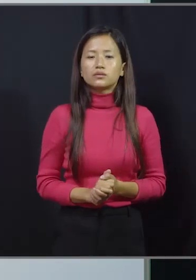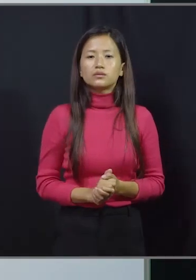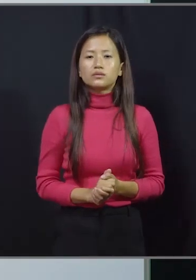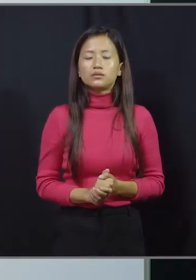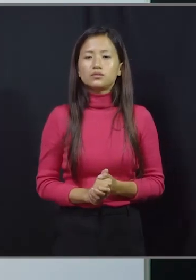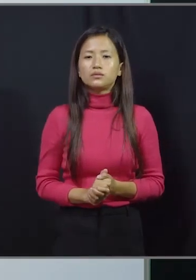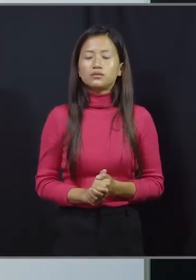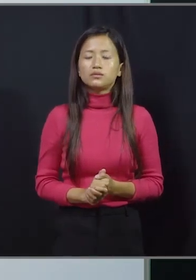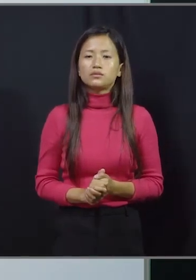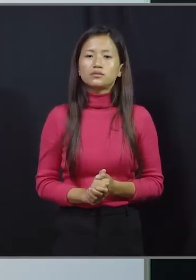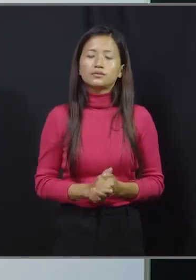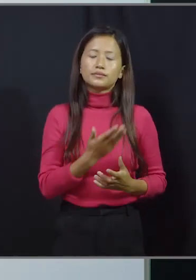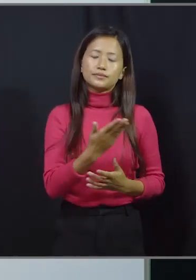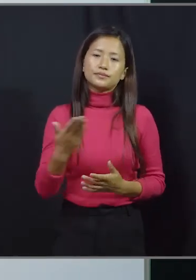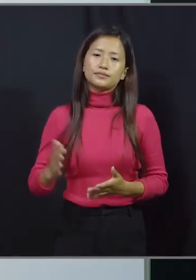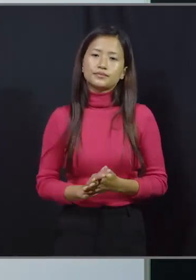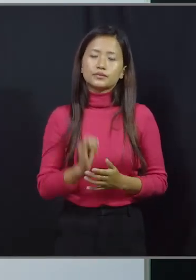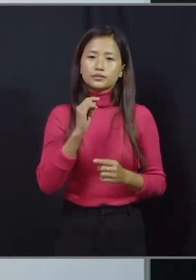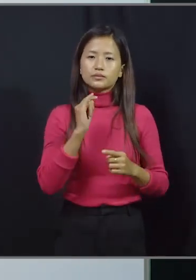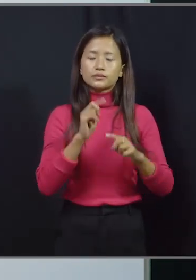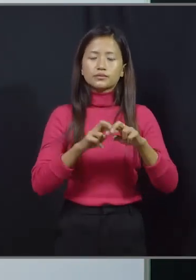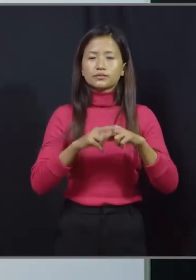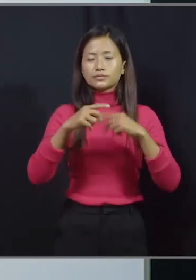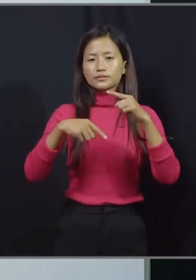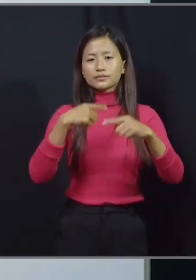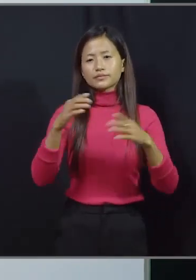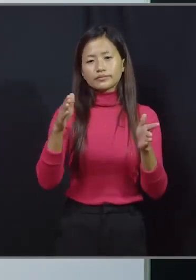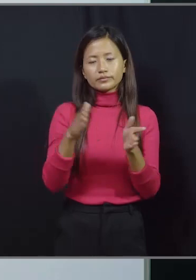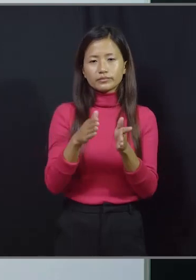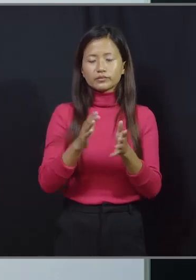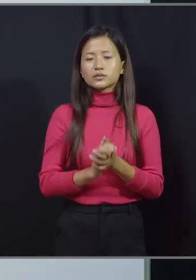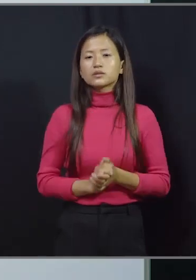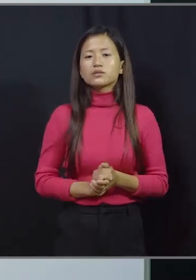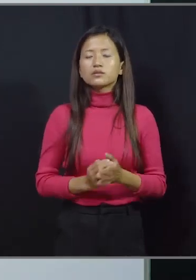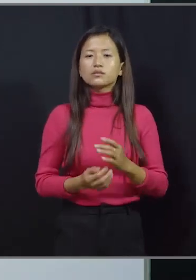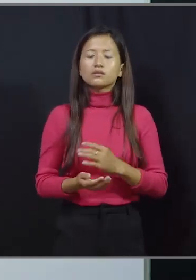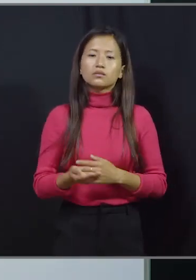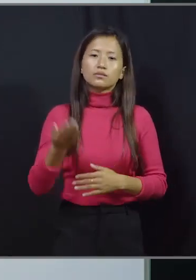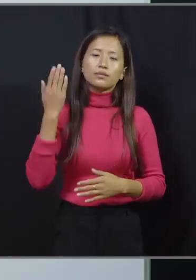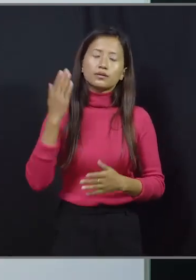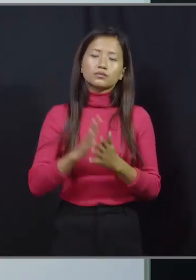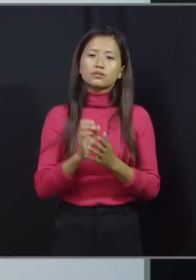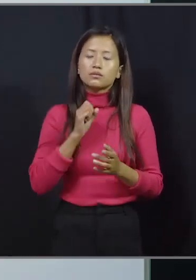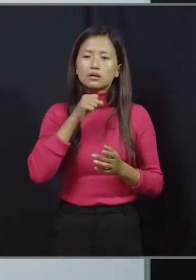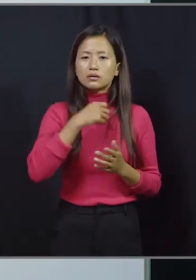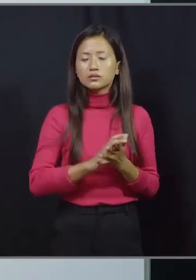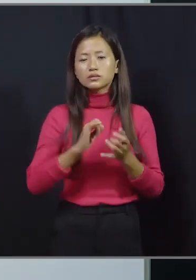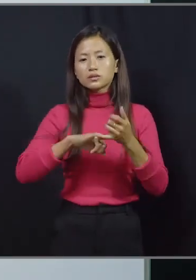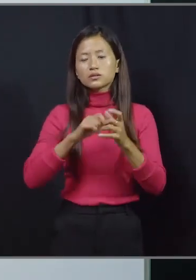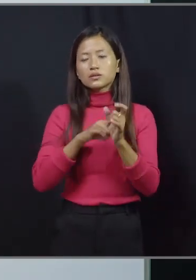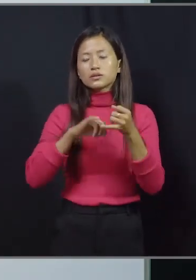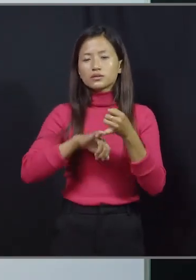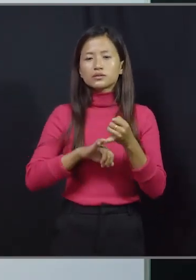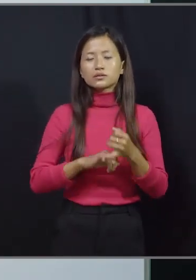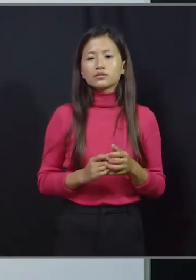in those industries, those small-scale industries, they go back to the old system, that is cultivation